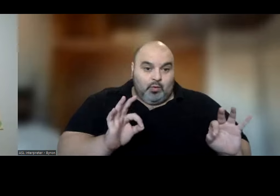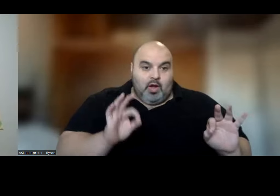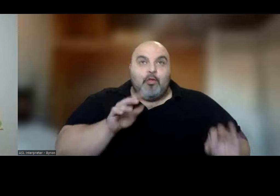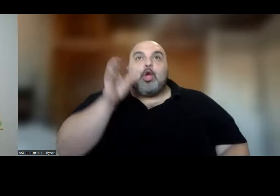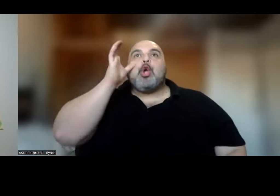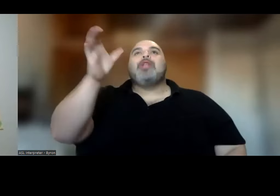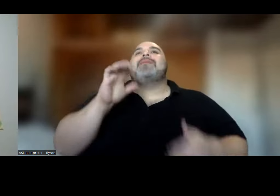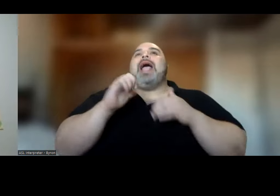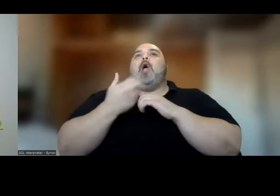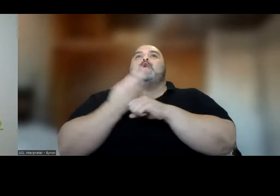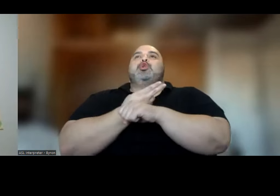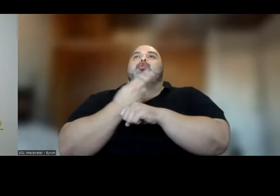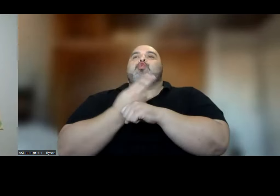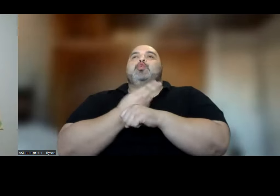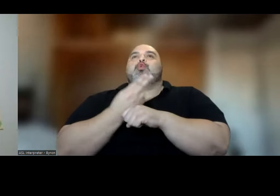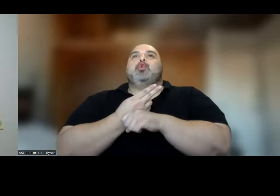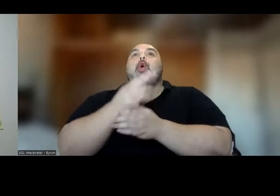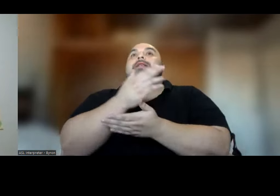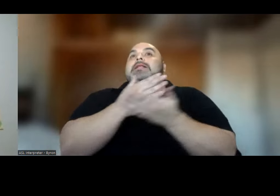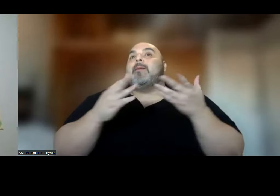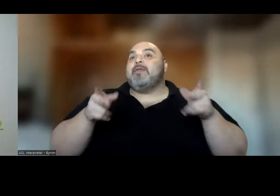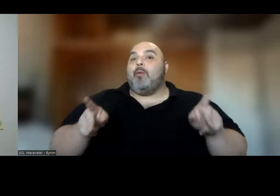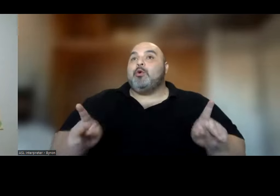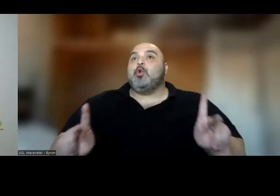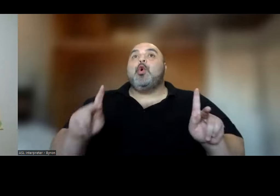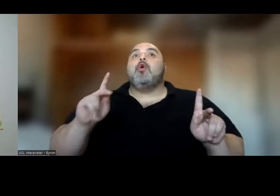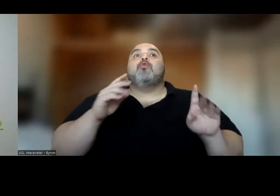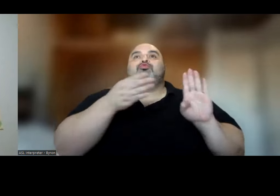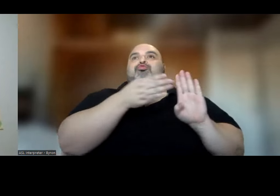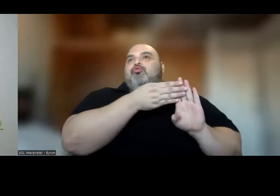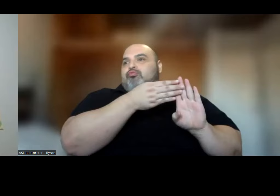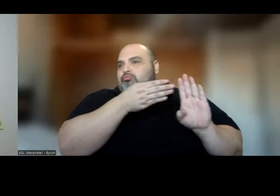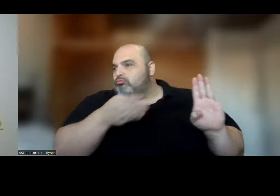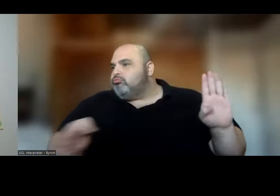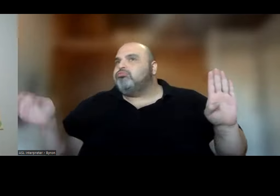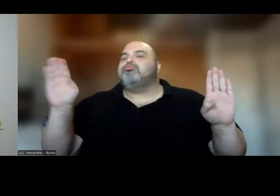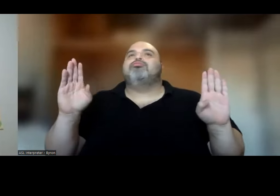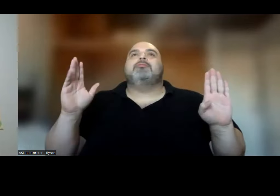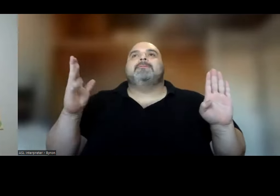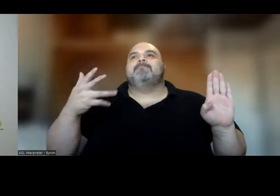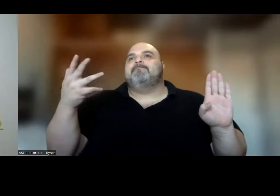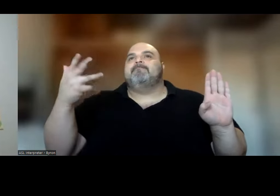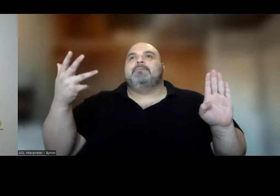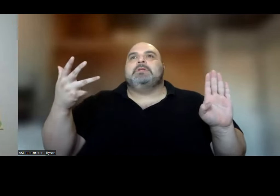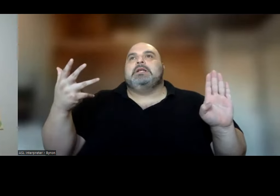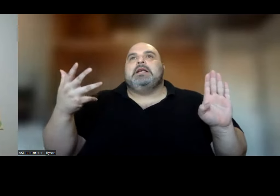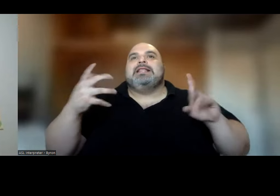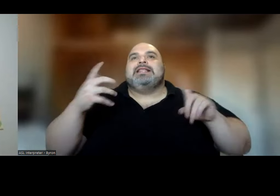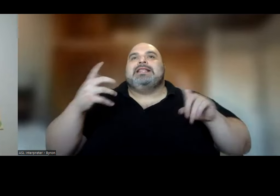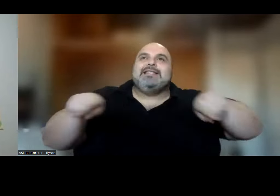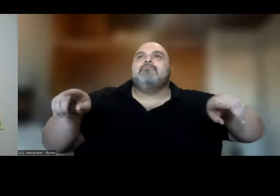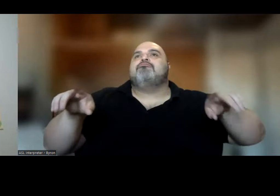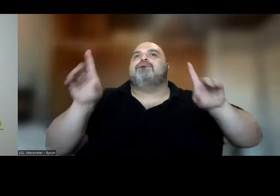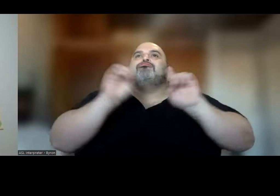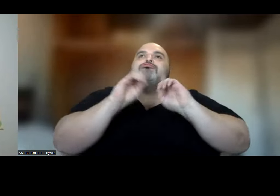we use some of the opportunities from throughout the various departments